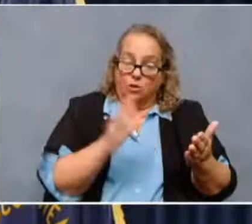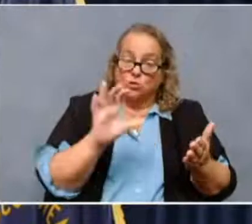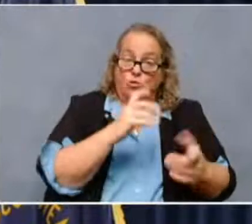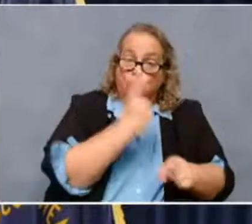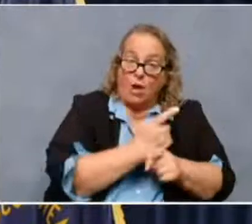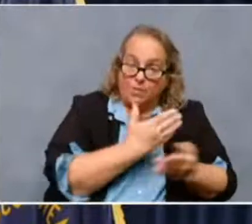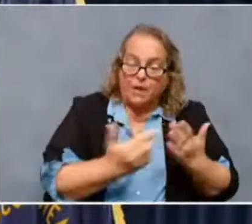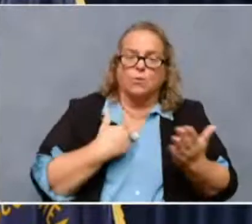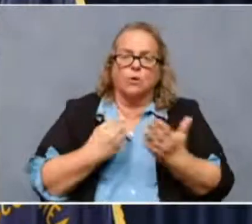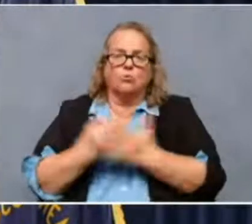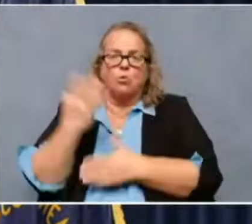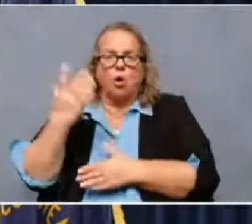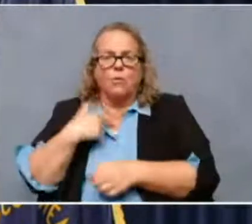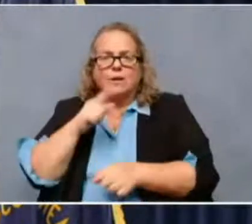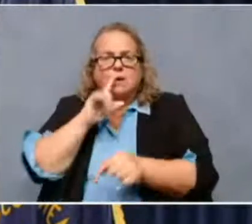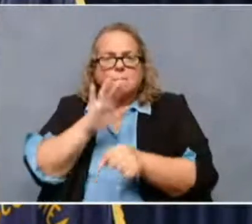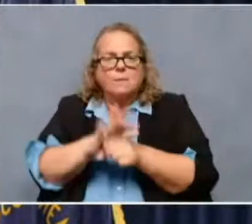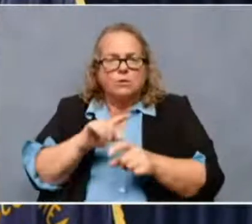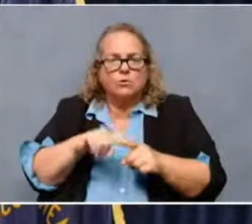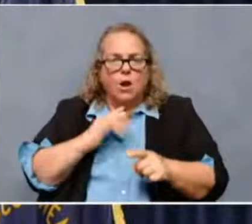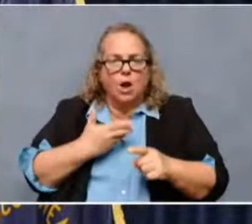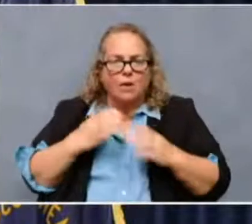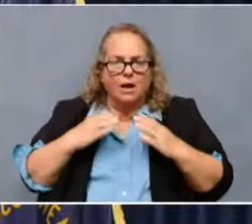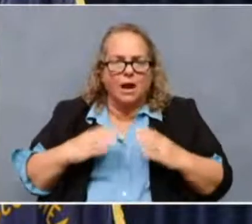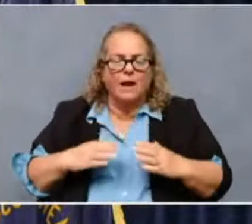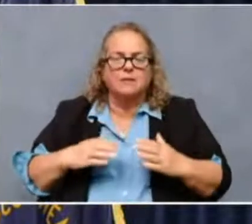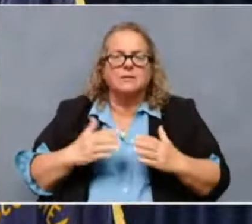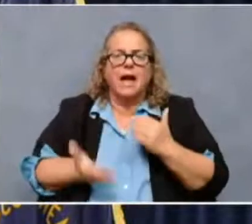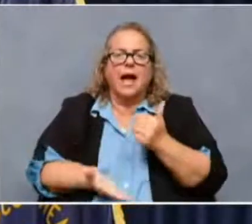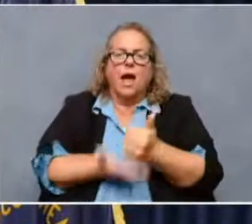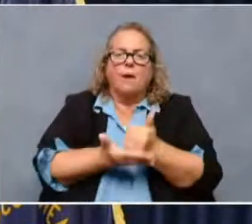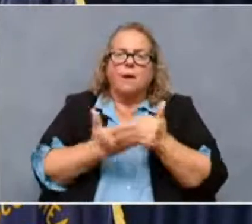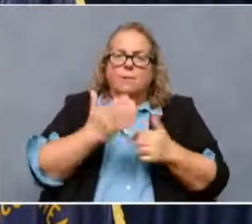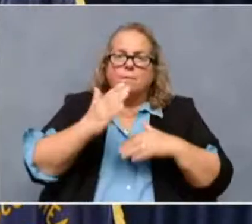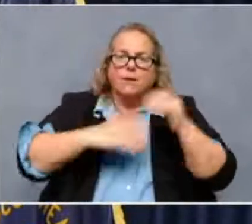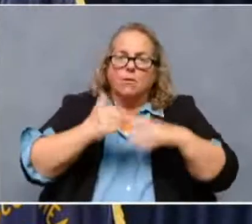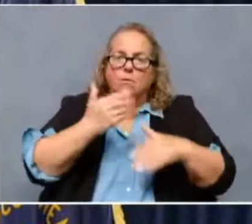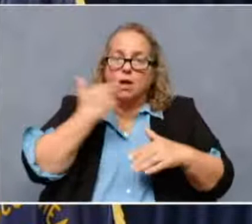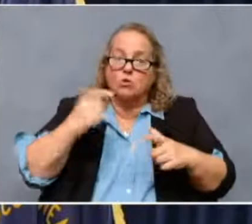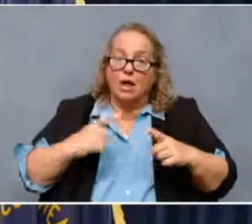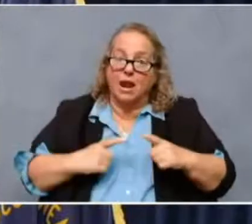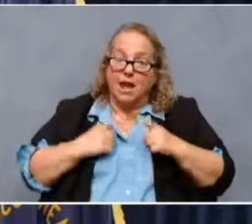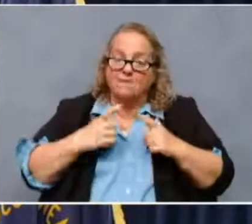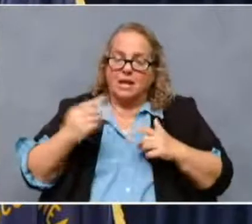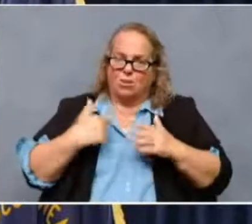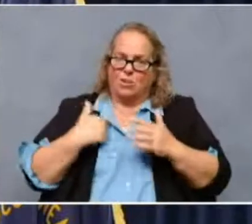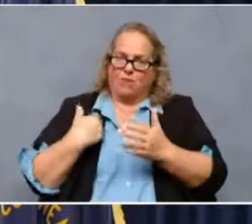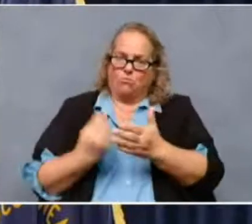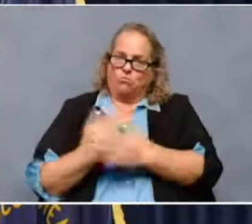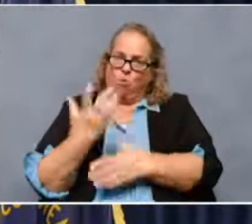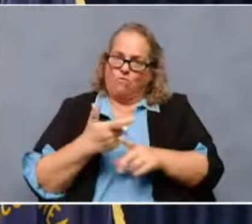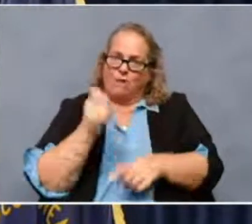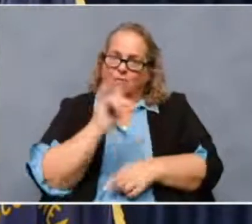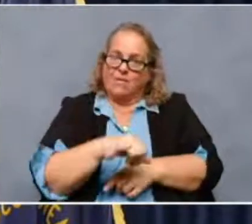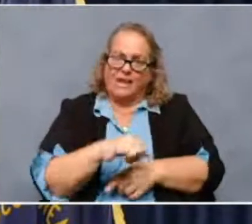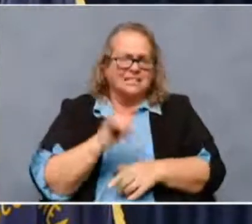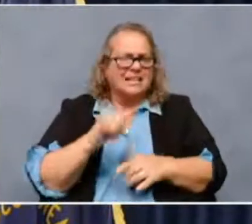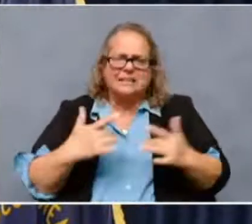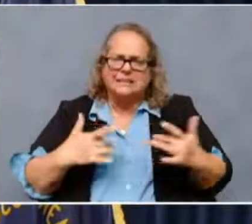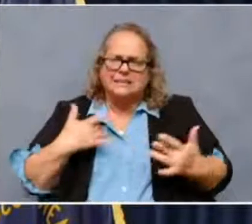lives, and we grow from it. And that's very exciting because for me, it's as much about